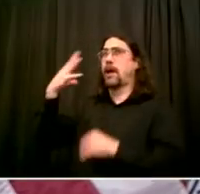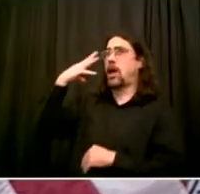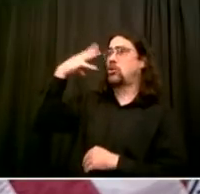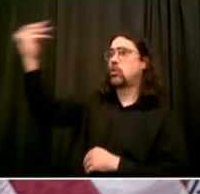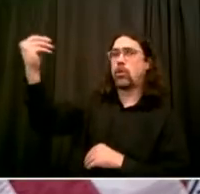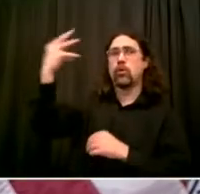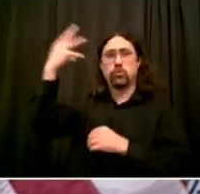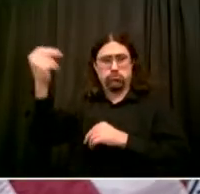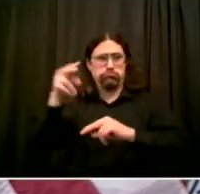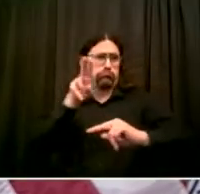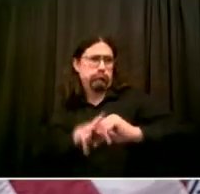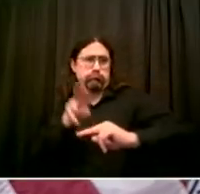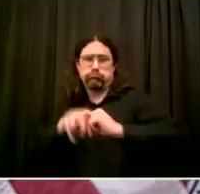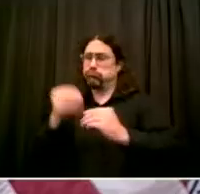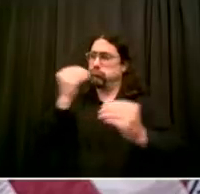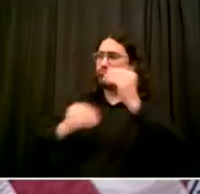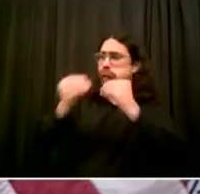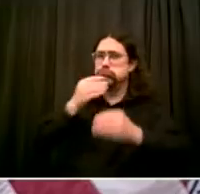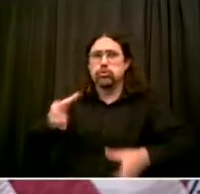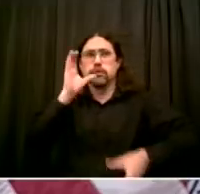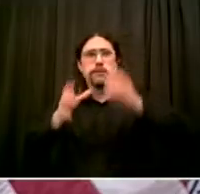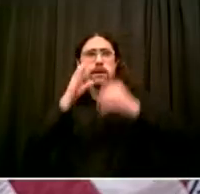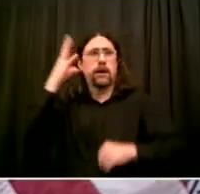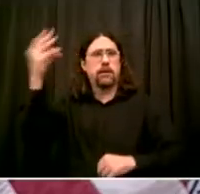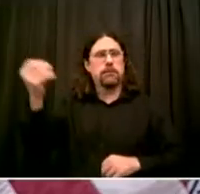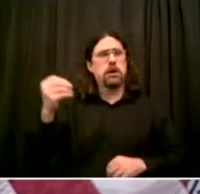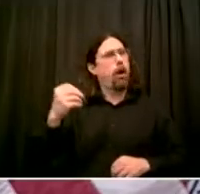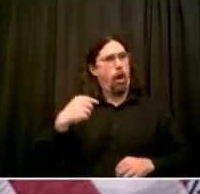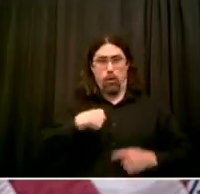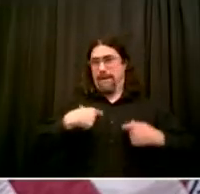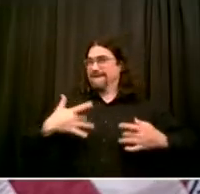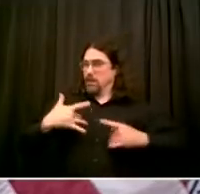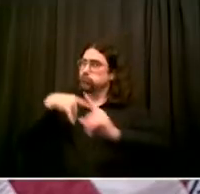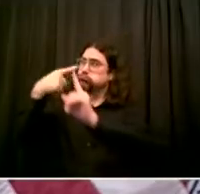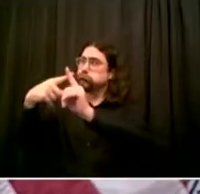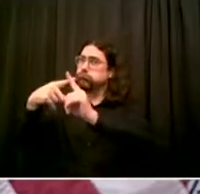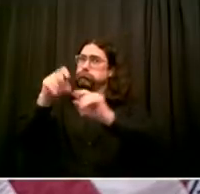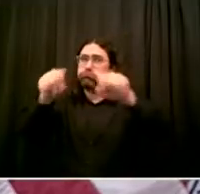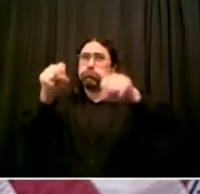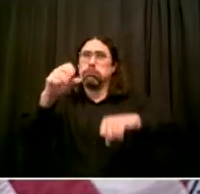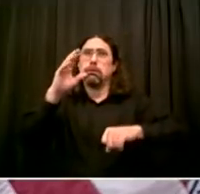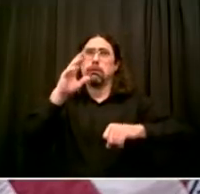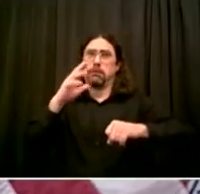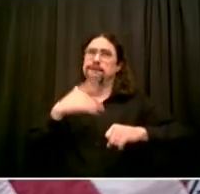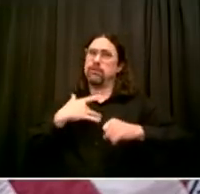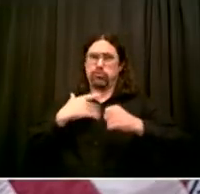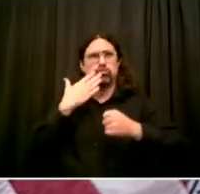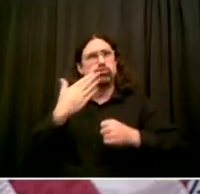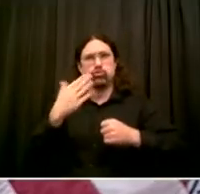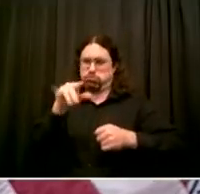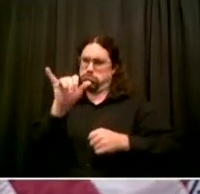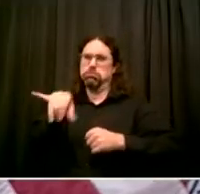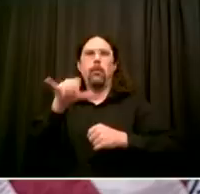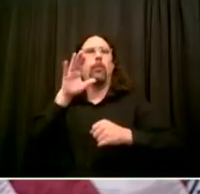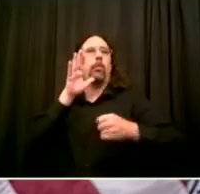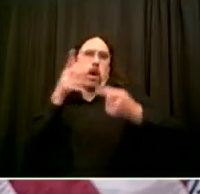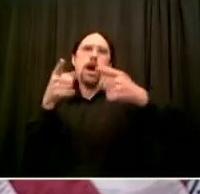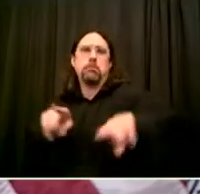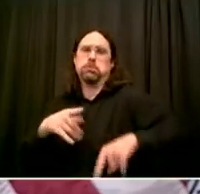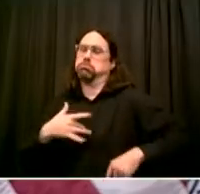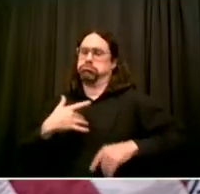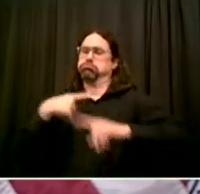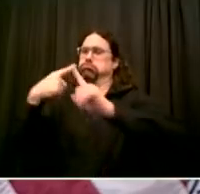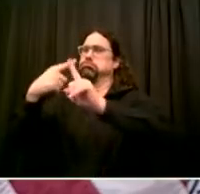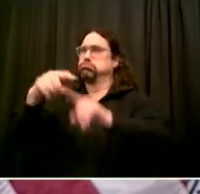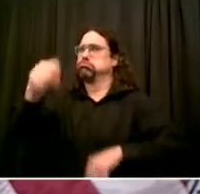protocols, and what amount of capacity you could create that would make it worthwhile, because bar and restaurant owners have been really clear they need a certain level of